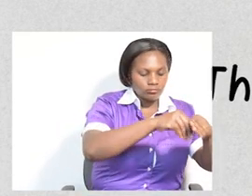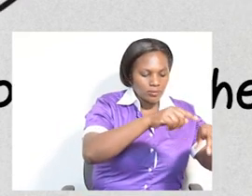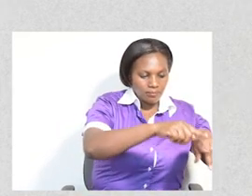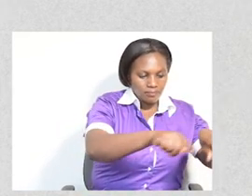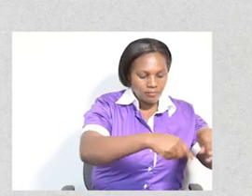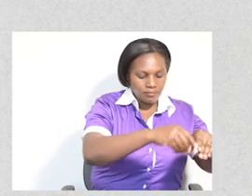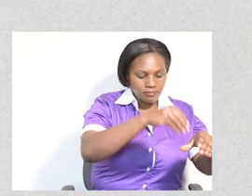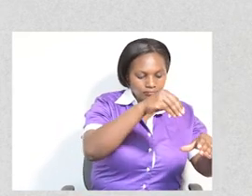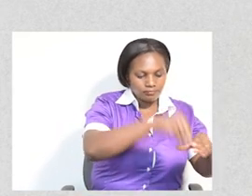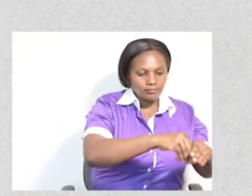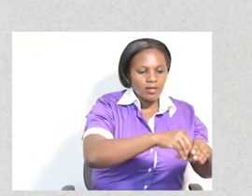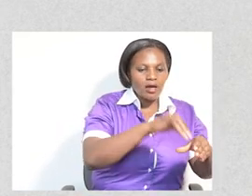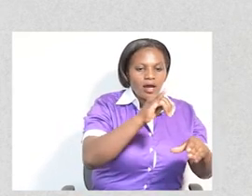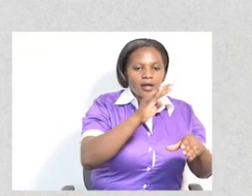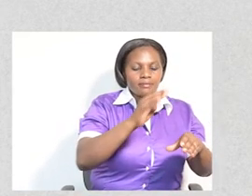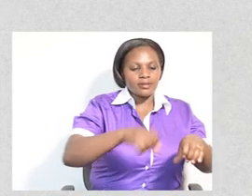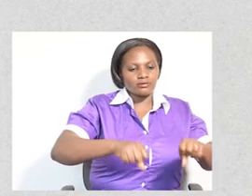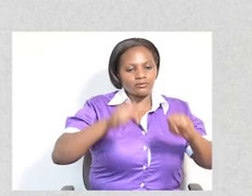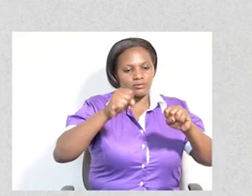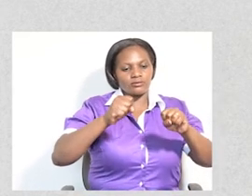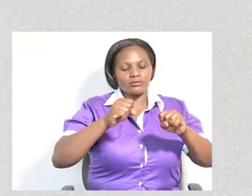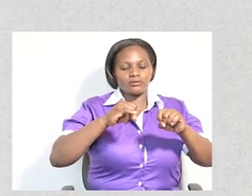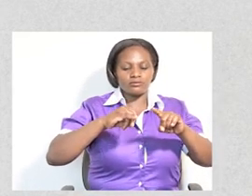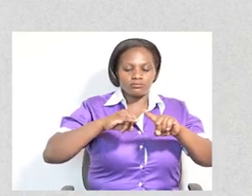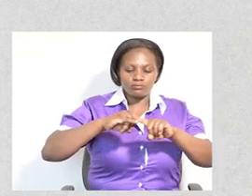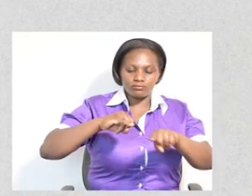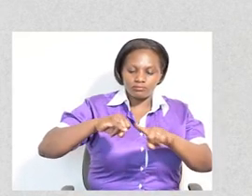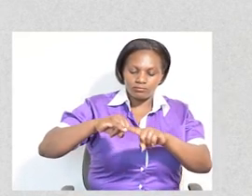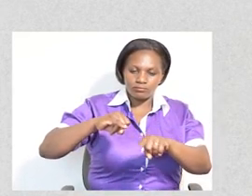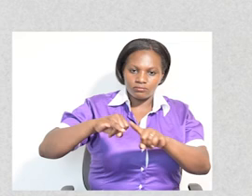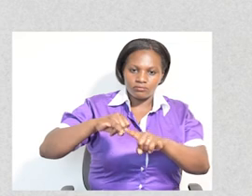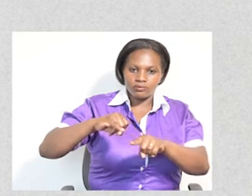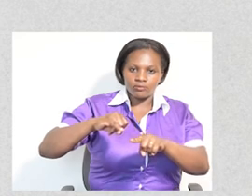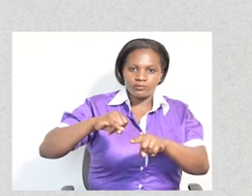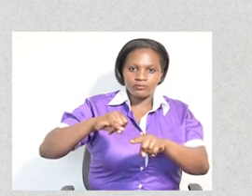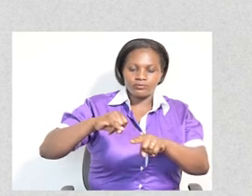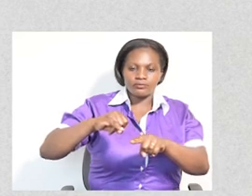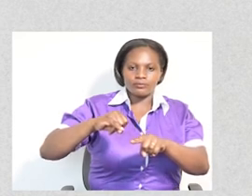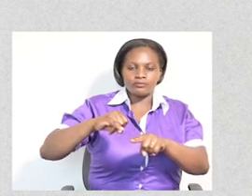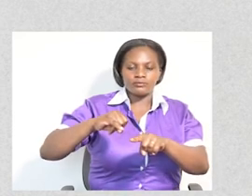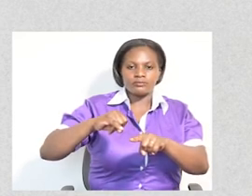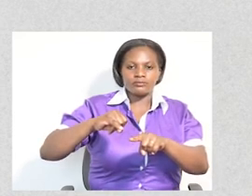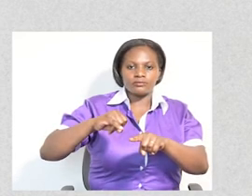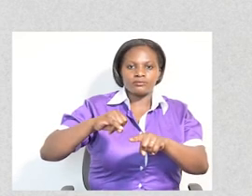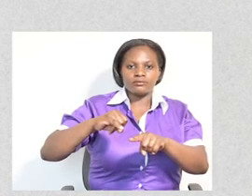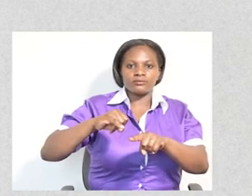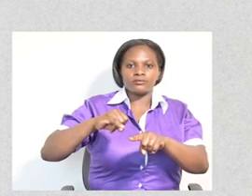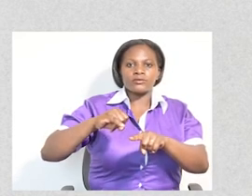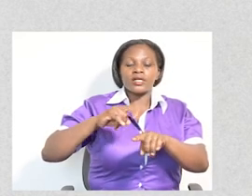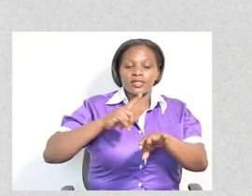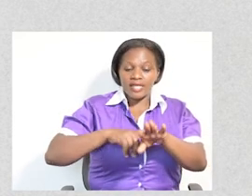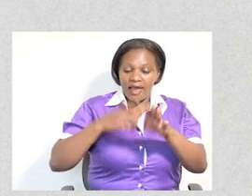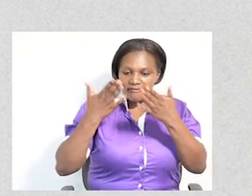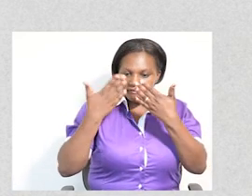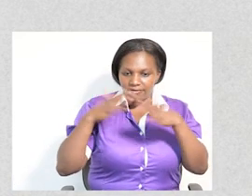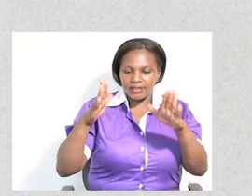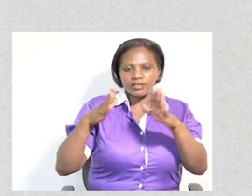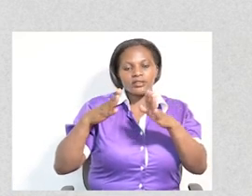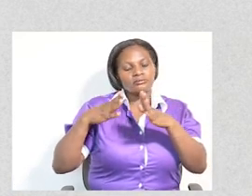box. An IEBC official will then mark your right small finger with indelible ink. Once you have